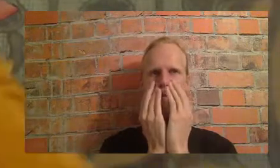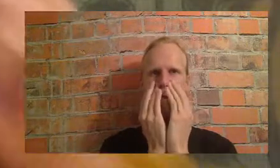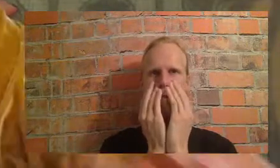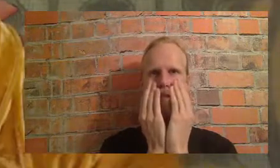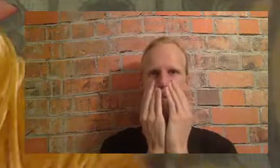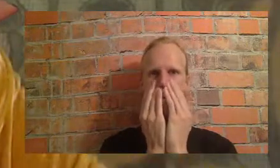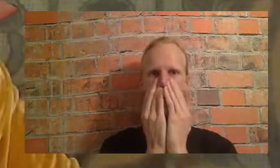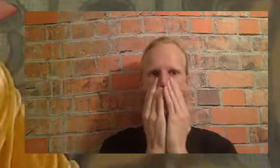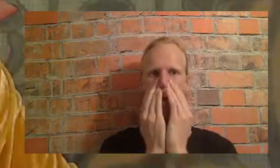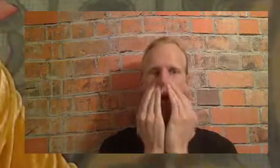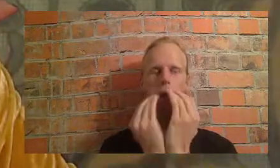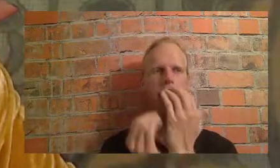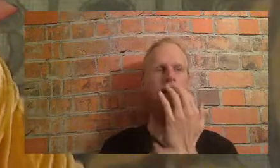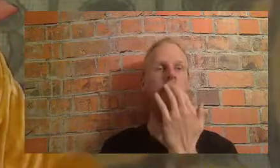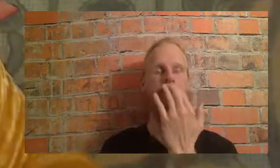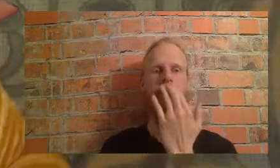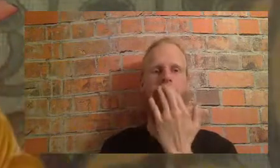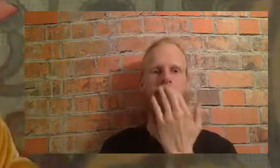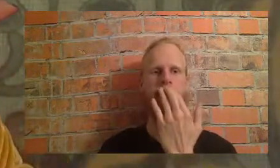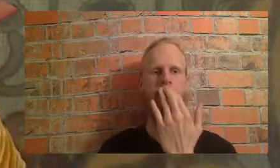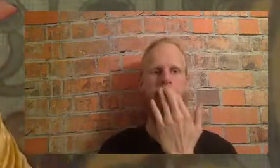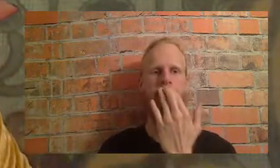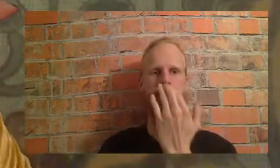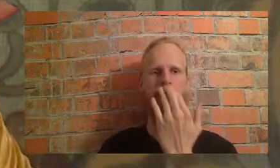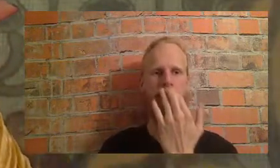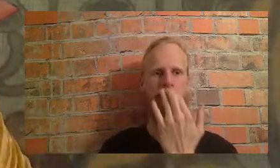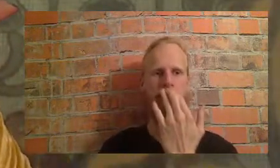Tapping under the nose. Big deep breath.